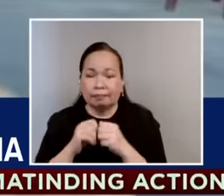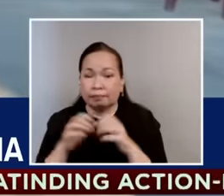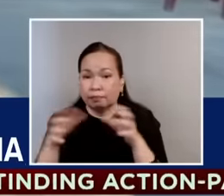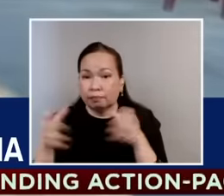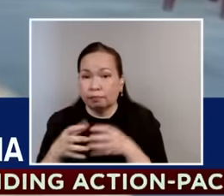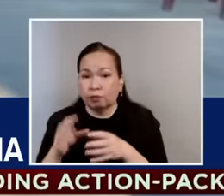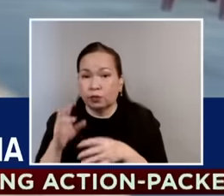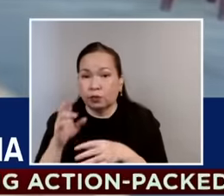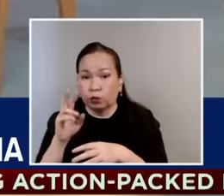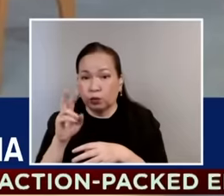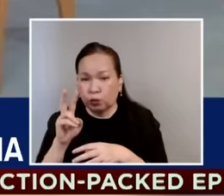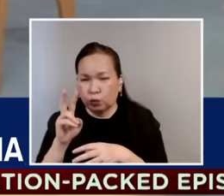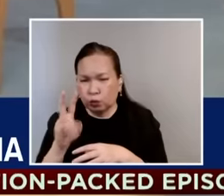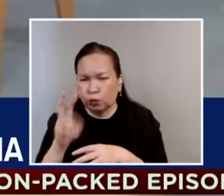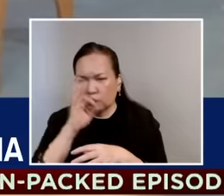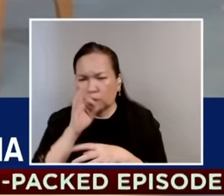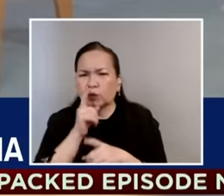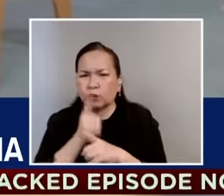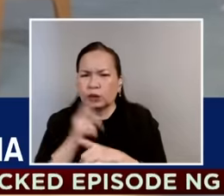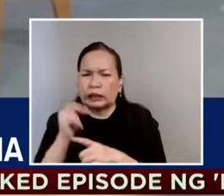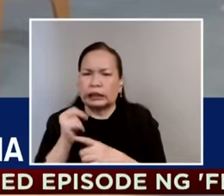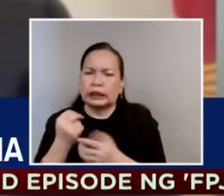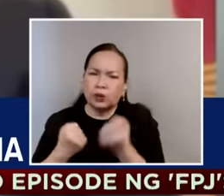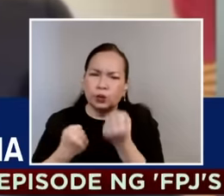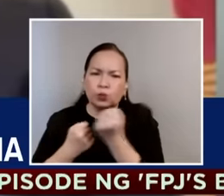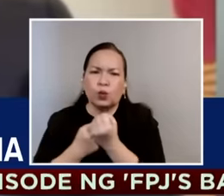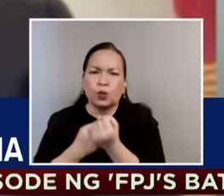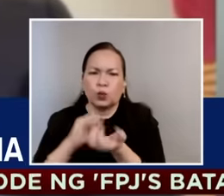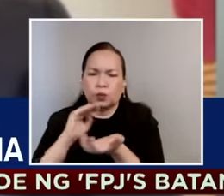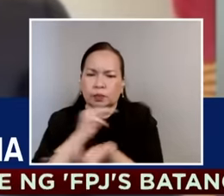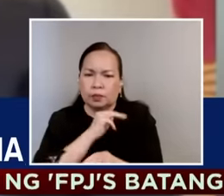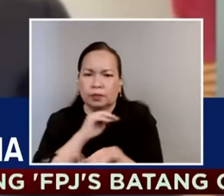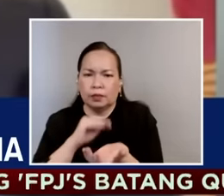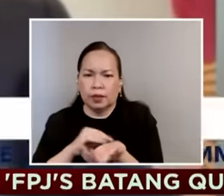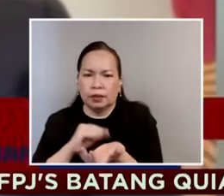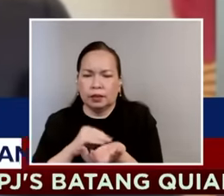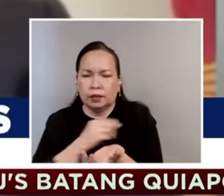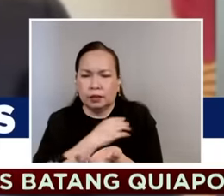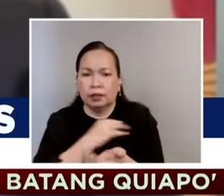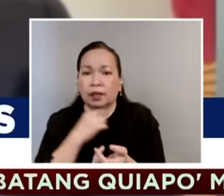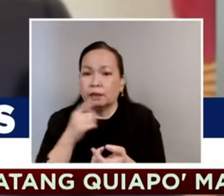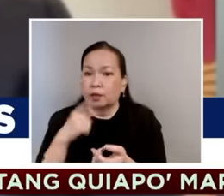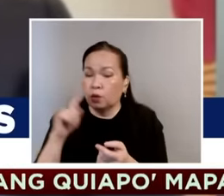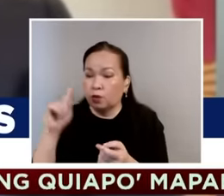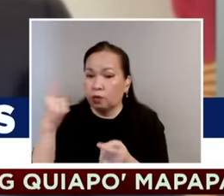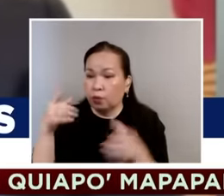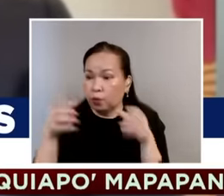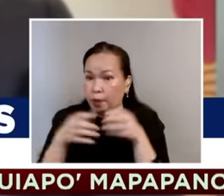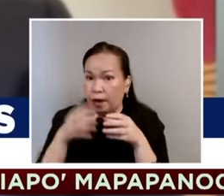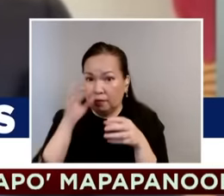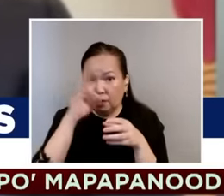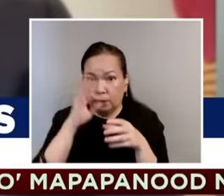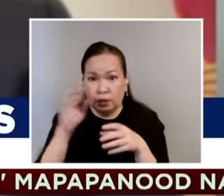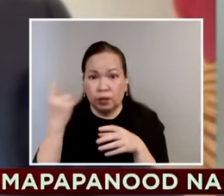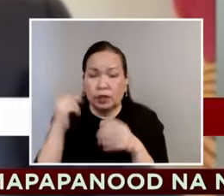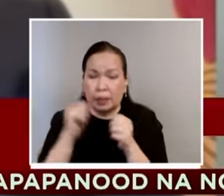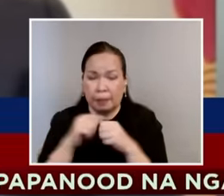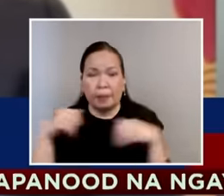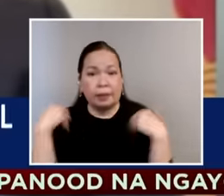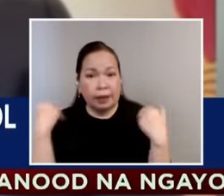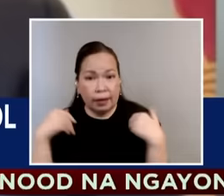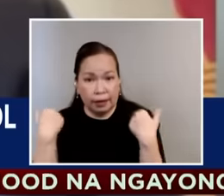Pilipinong nangangailangan ng atensyong medikal. Filipinos, at least in the first batch, included minors